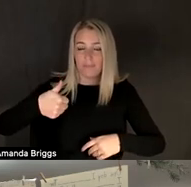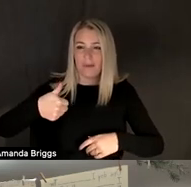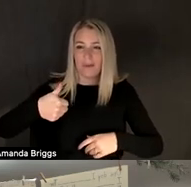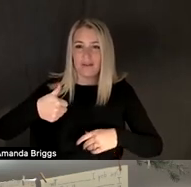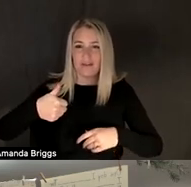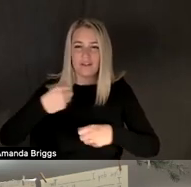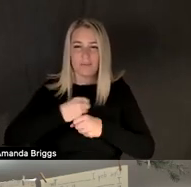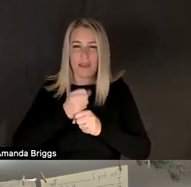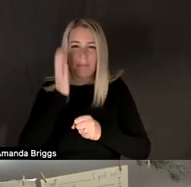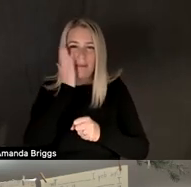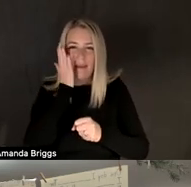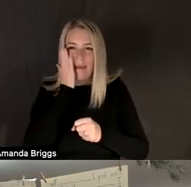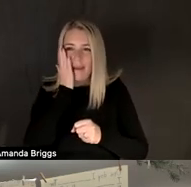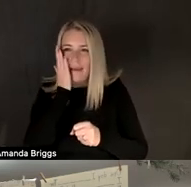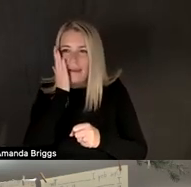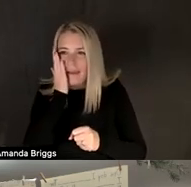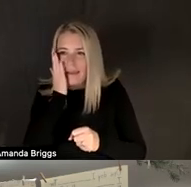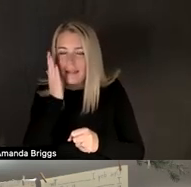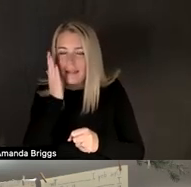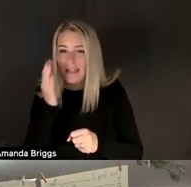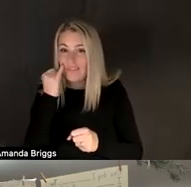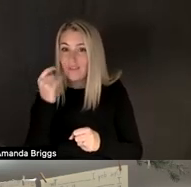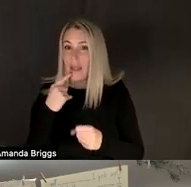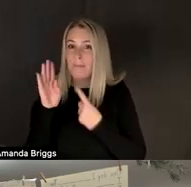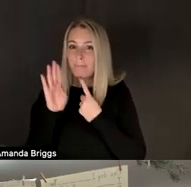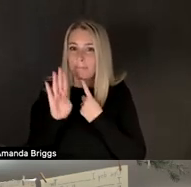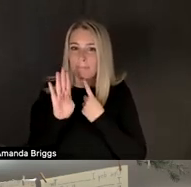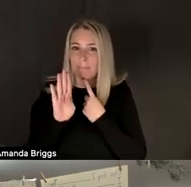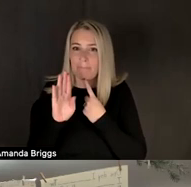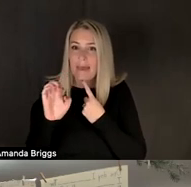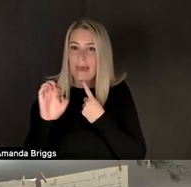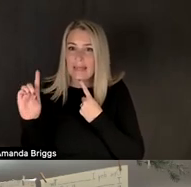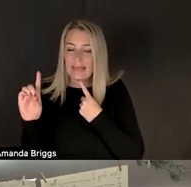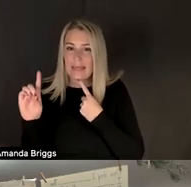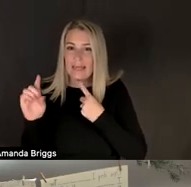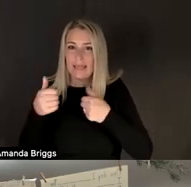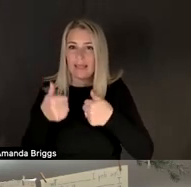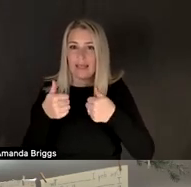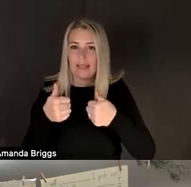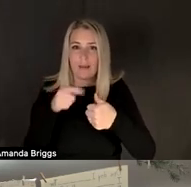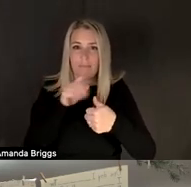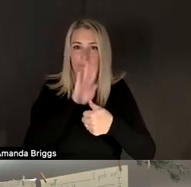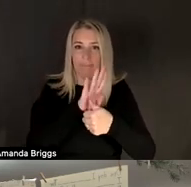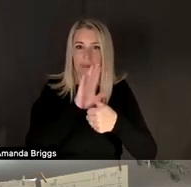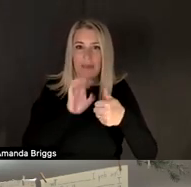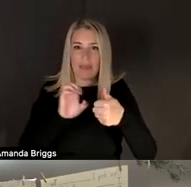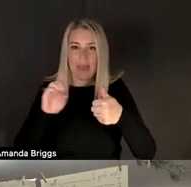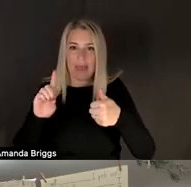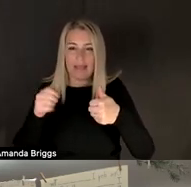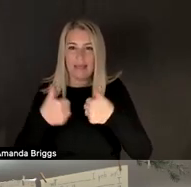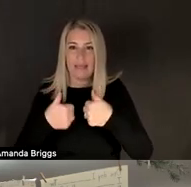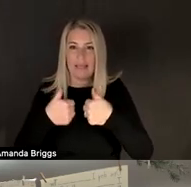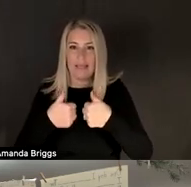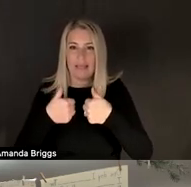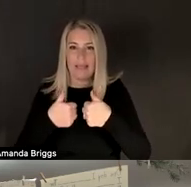footboard. So if you say bed, you hear the B sound first and the D sound last. So then you talk to them about,